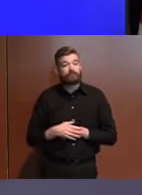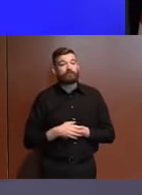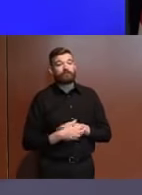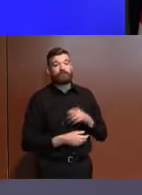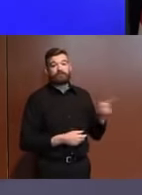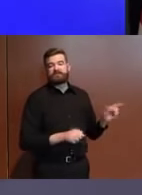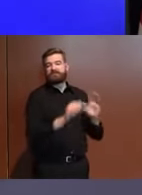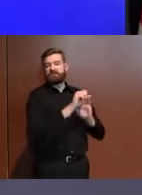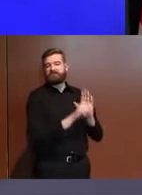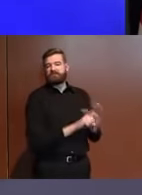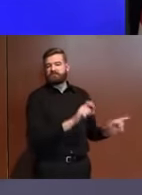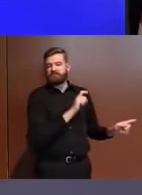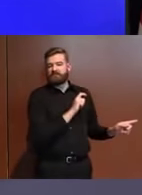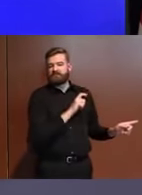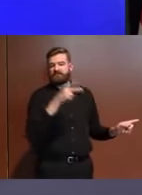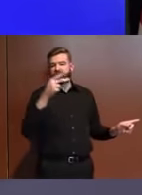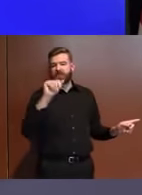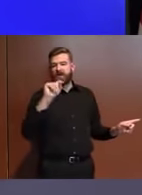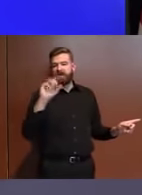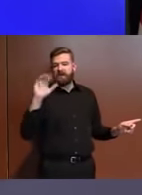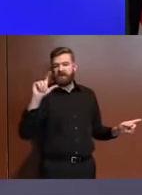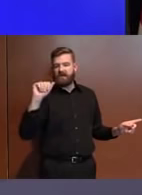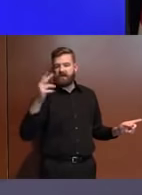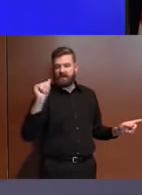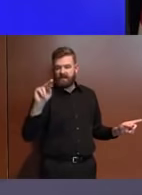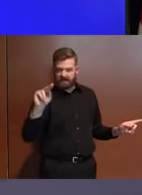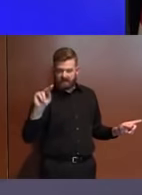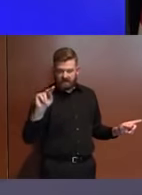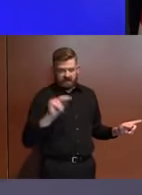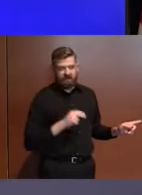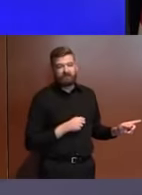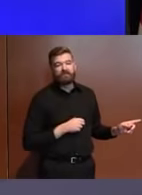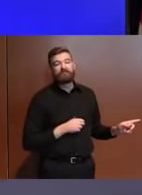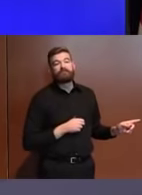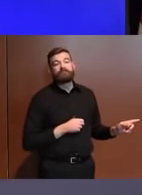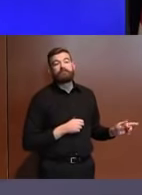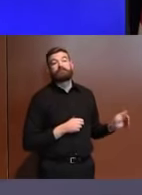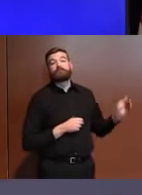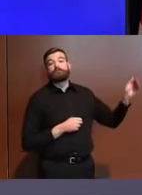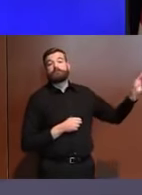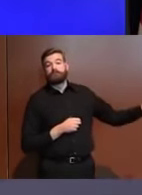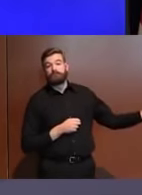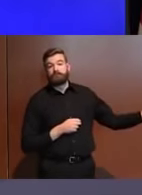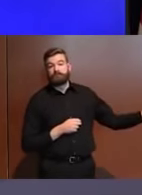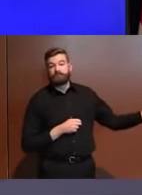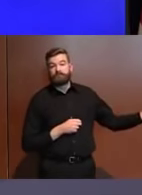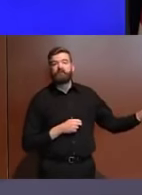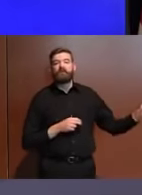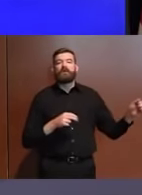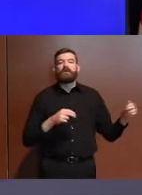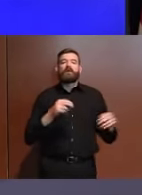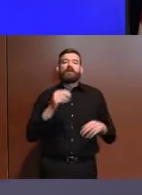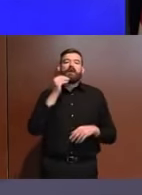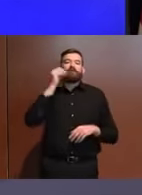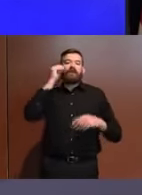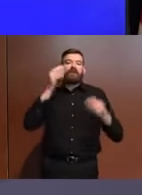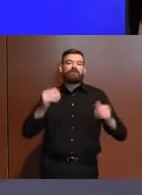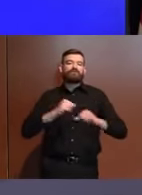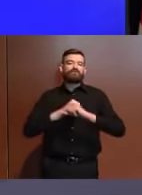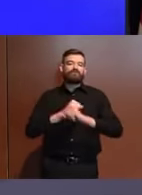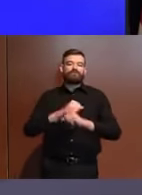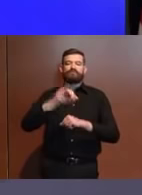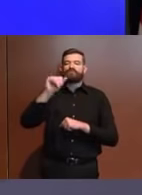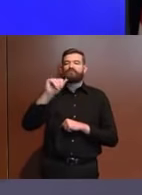Colonel Pat Callahan. Pat. Director of the Department, Office of Homeland Security, Jared Maples, is with us.